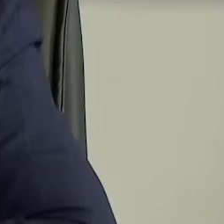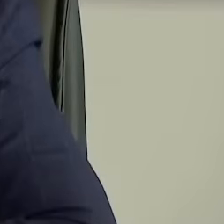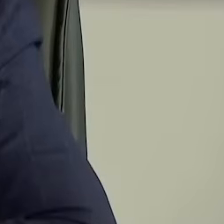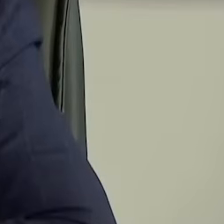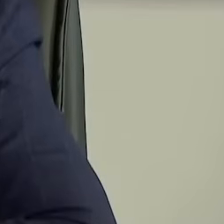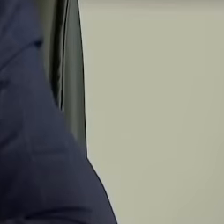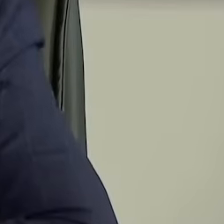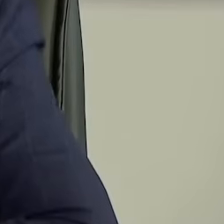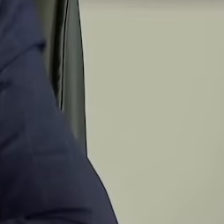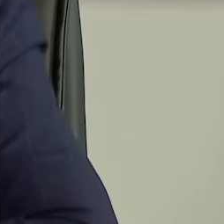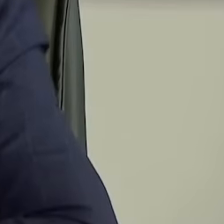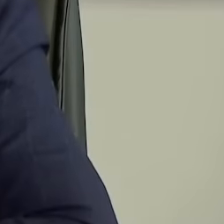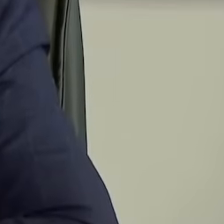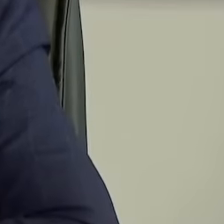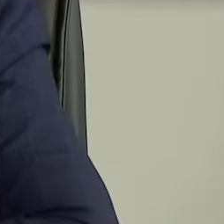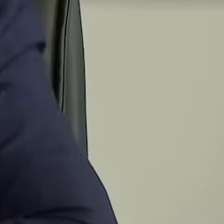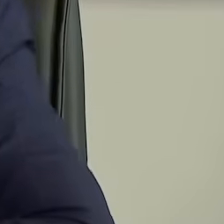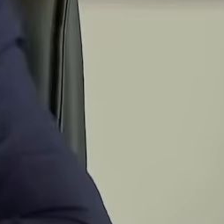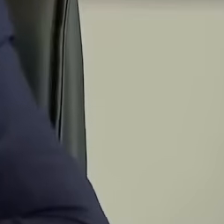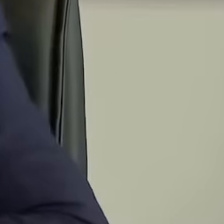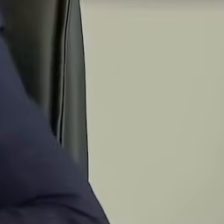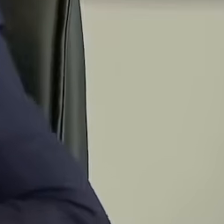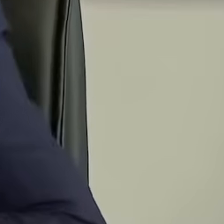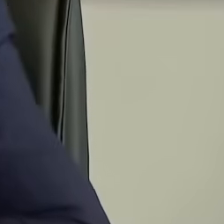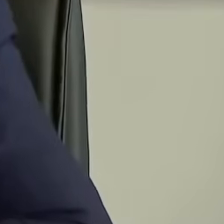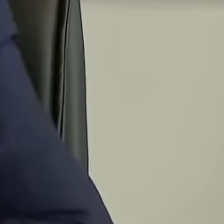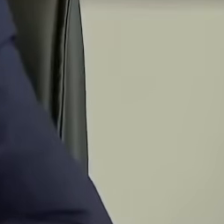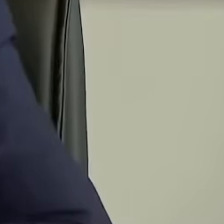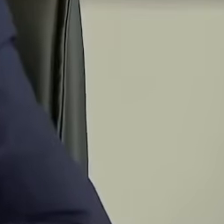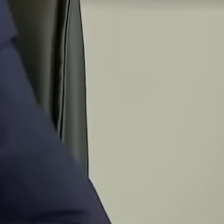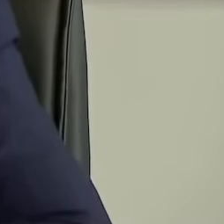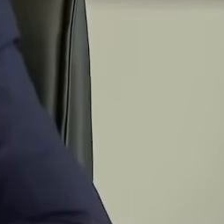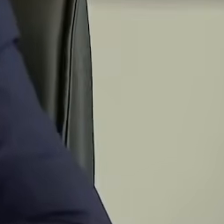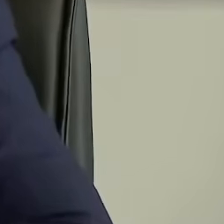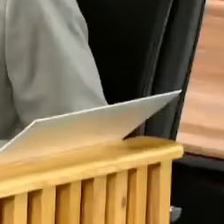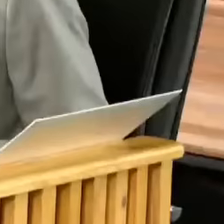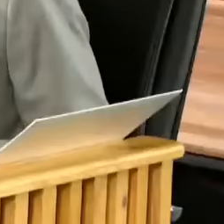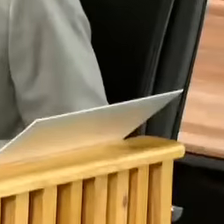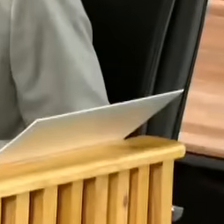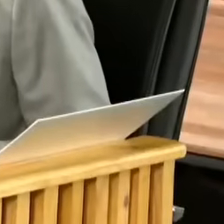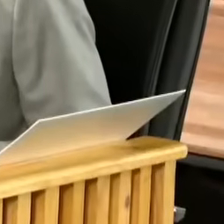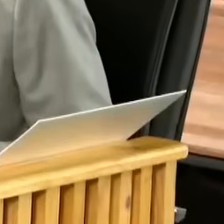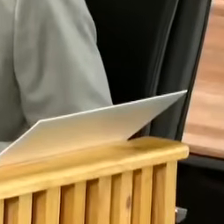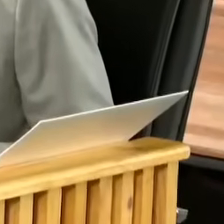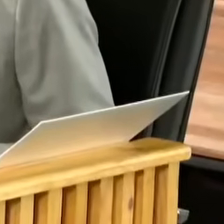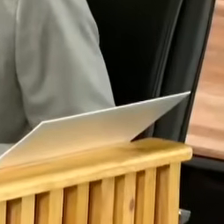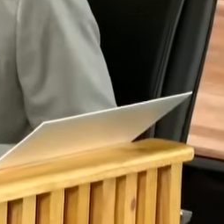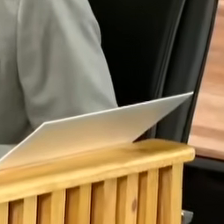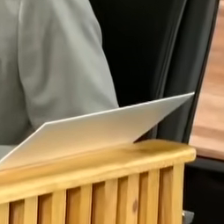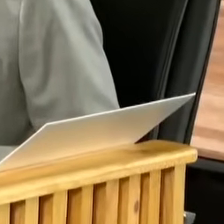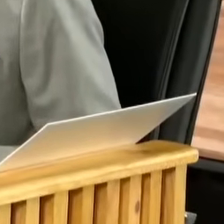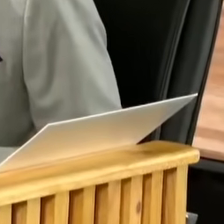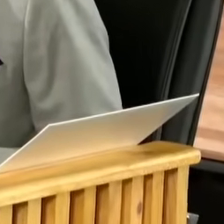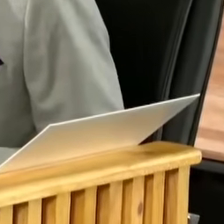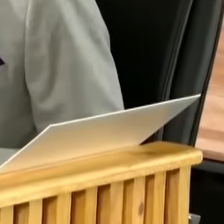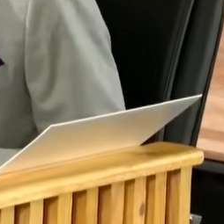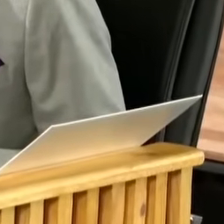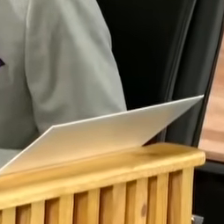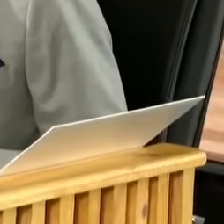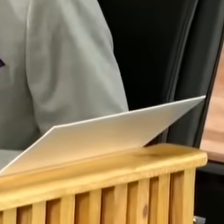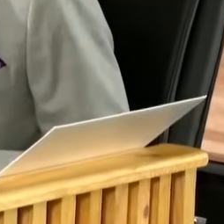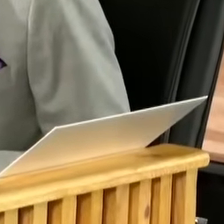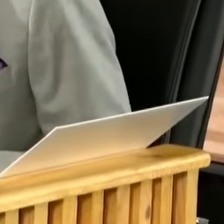The document commencing on page 73, you describe it as a